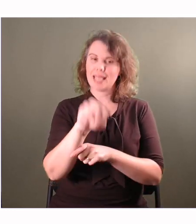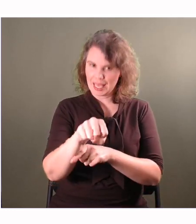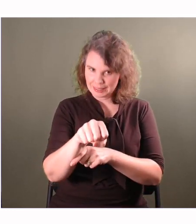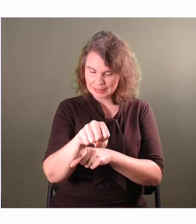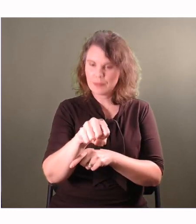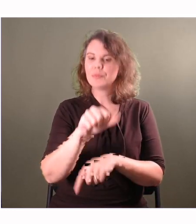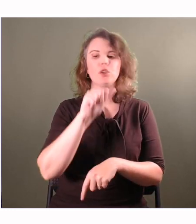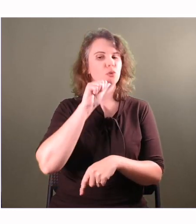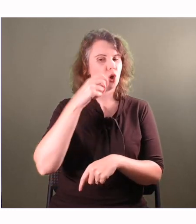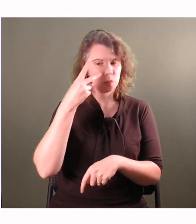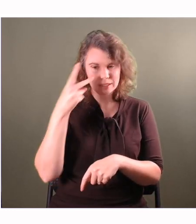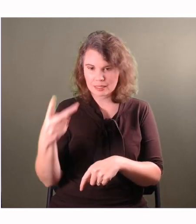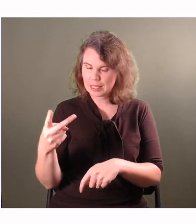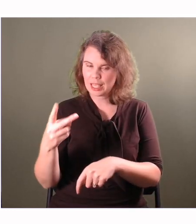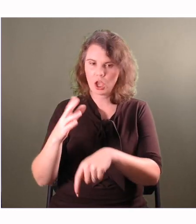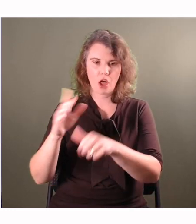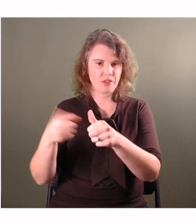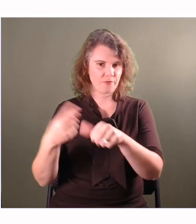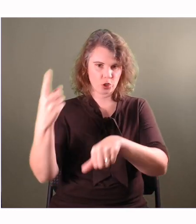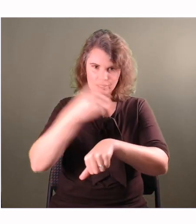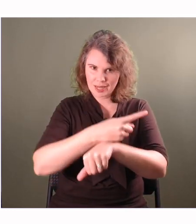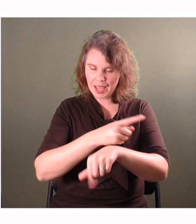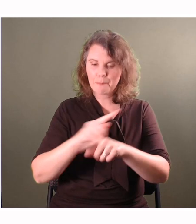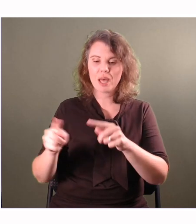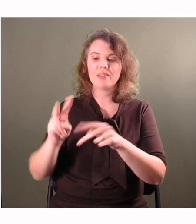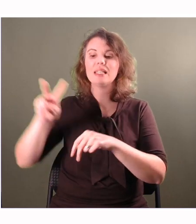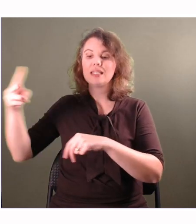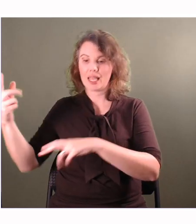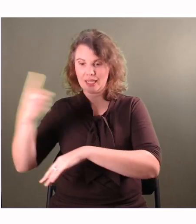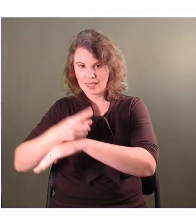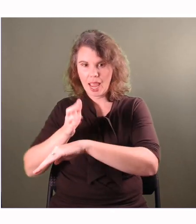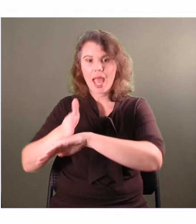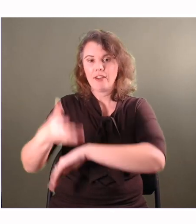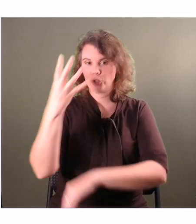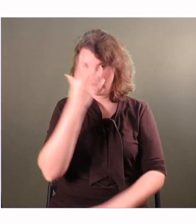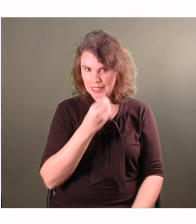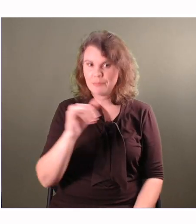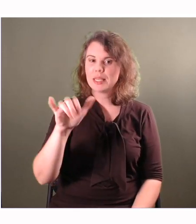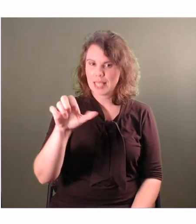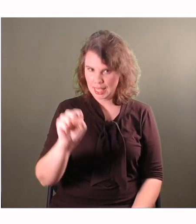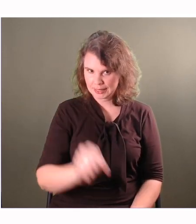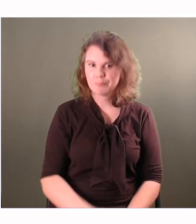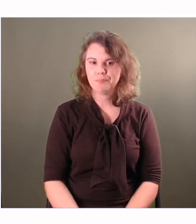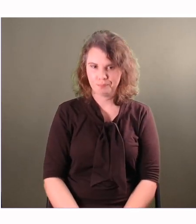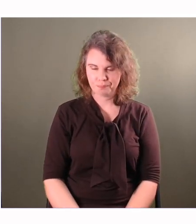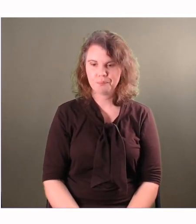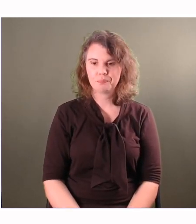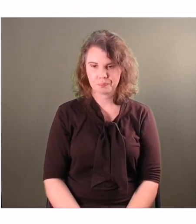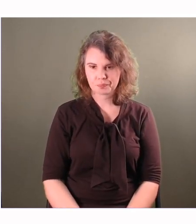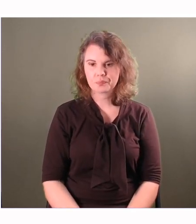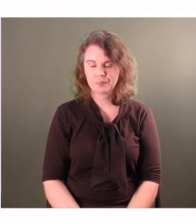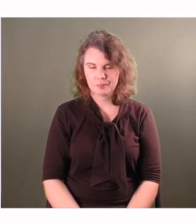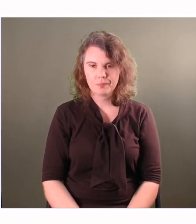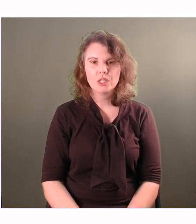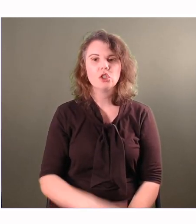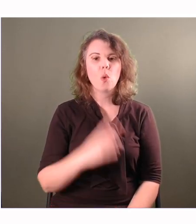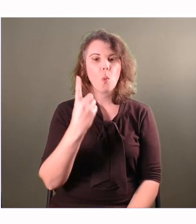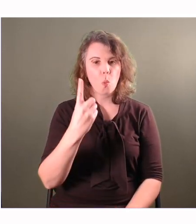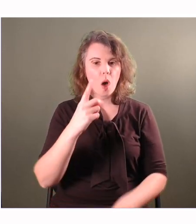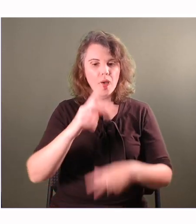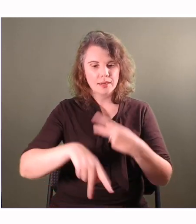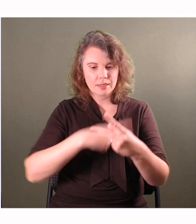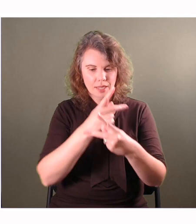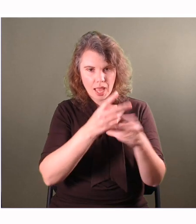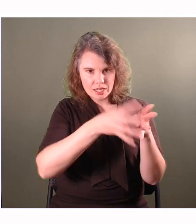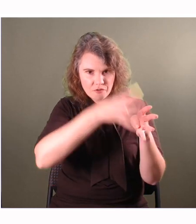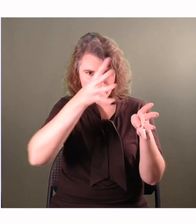does. You don't see this on the first day, but it comes out on the second day just the same. So one kind of pattern